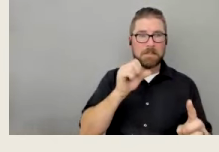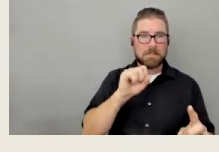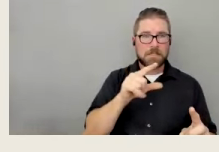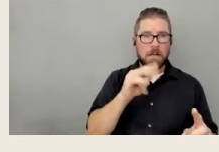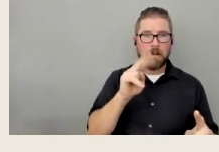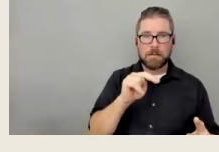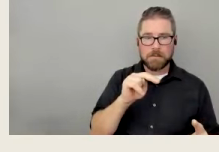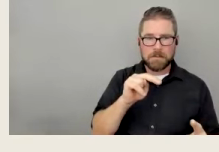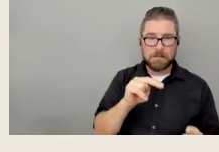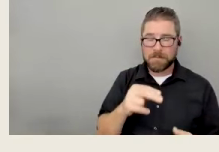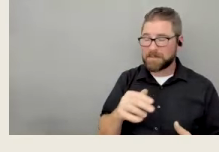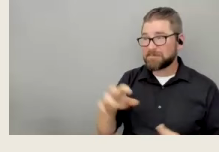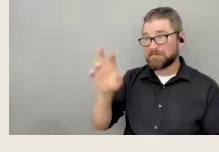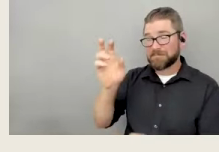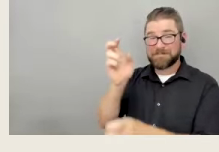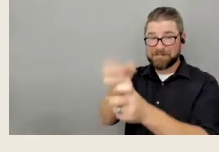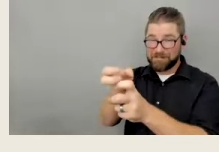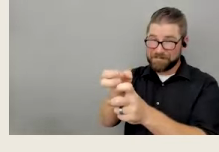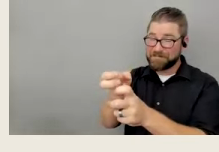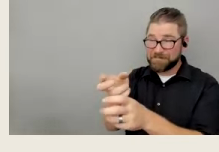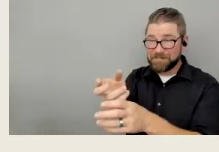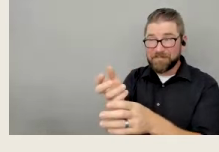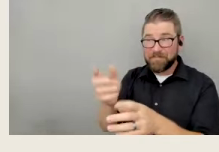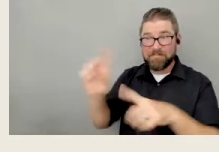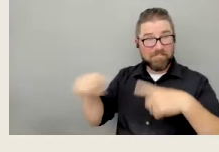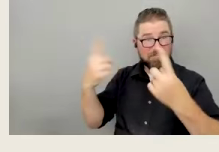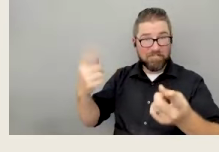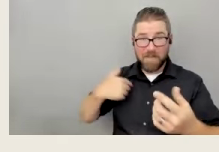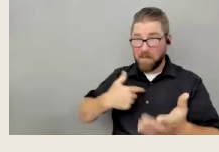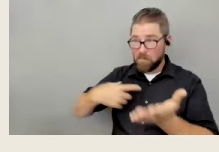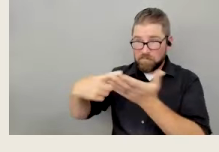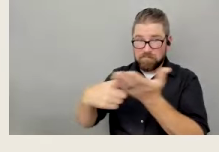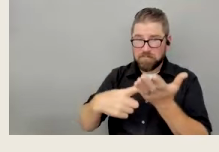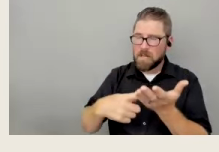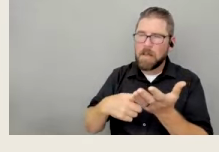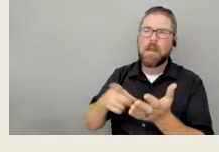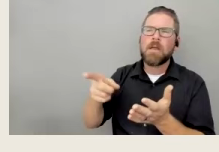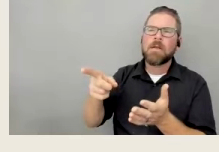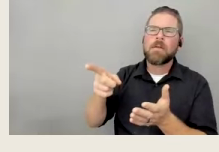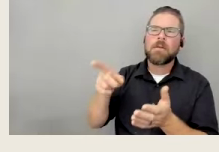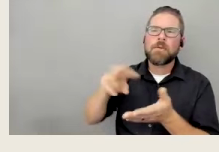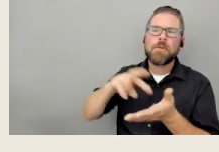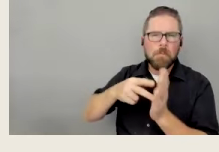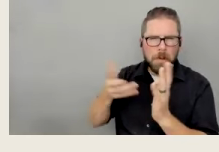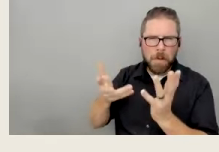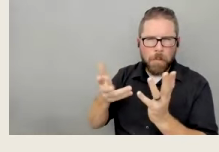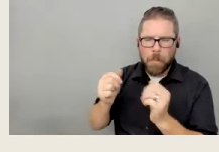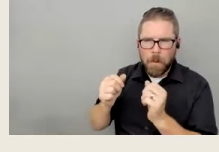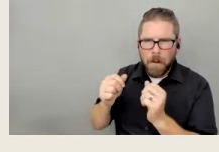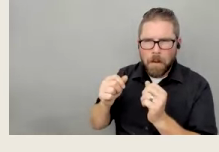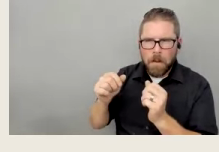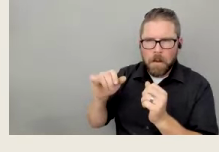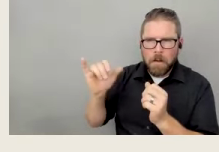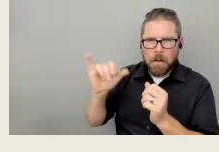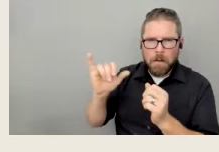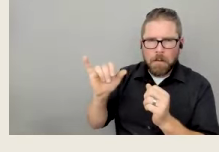discussions like that on how to deal with those. I think the best, are you asking that they're in the middle of